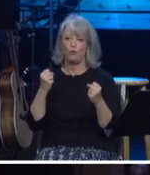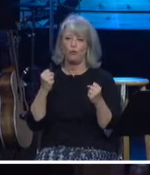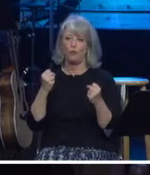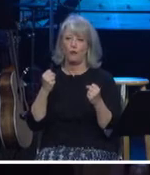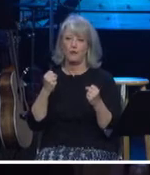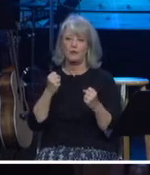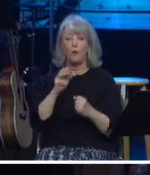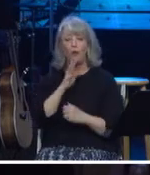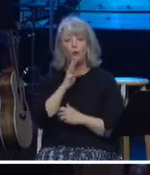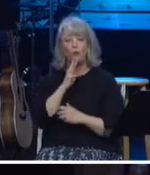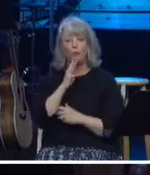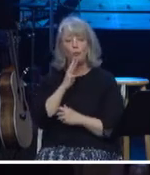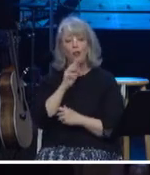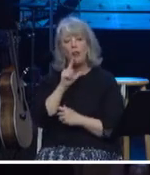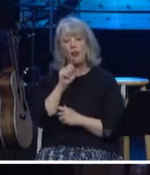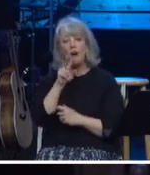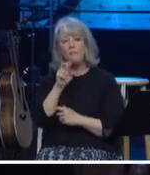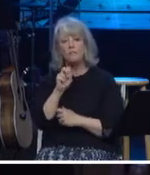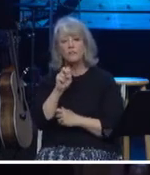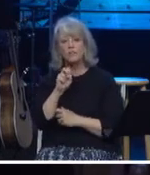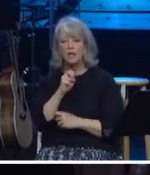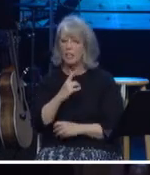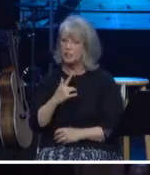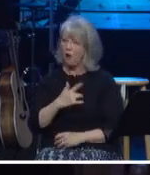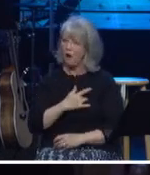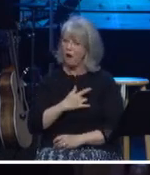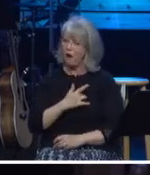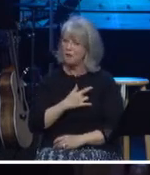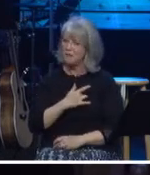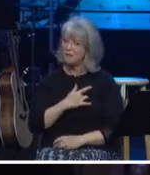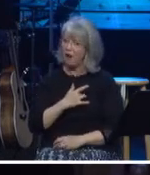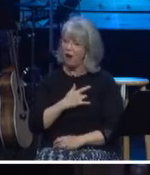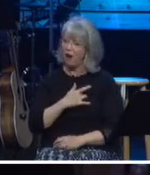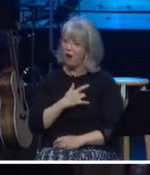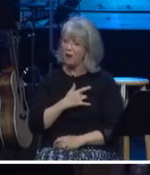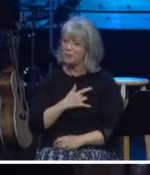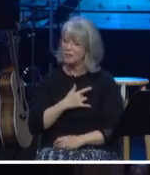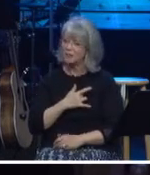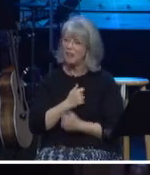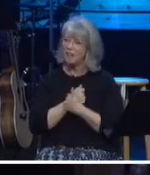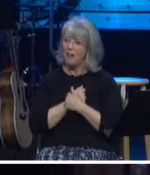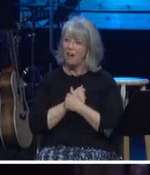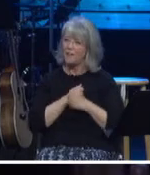an exclusive love with the heart on the inside.